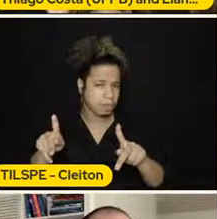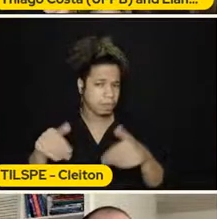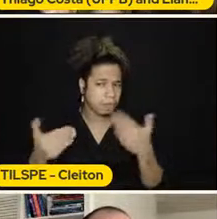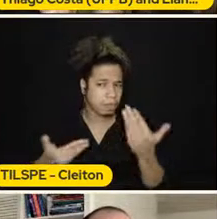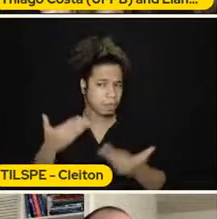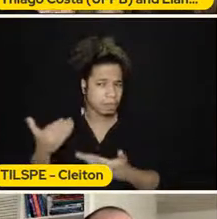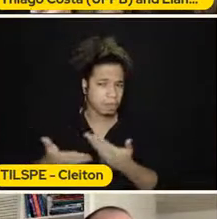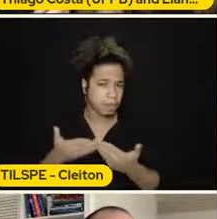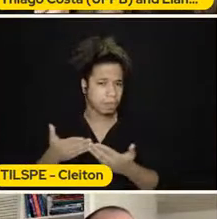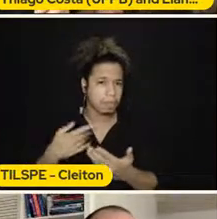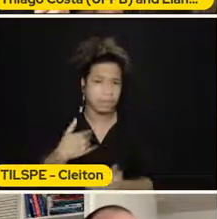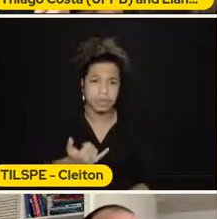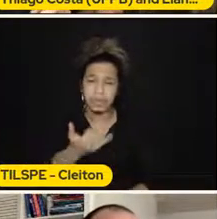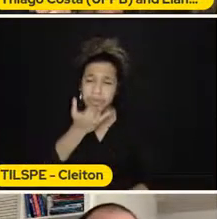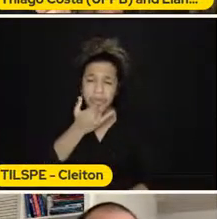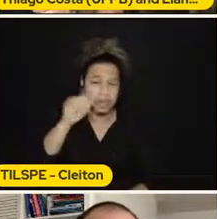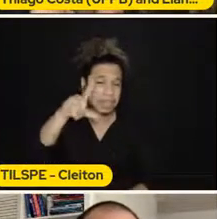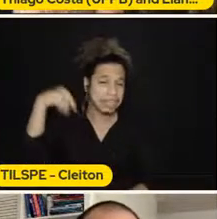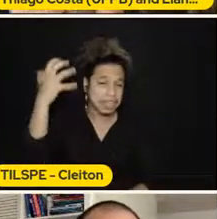I'm so sorry, Cleiton.